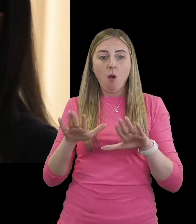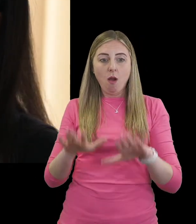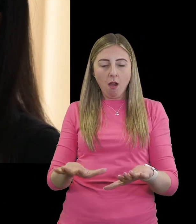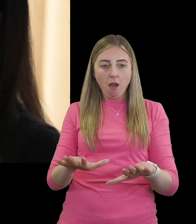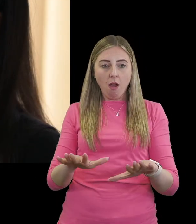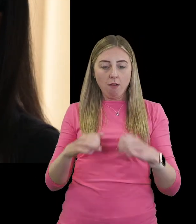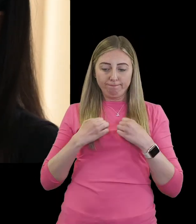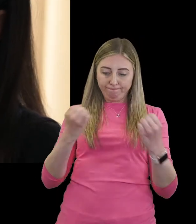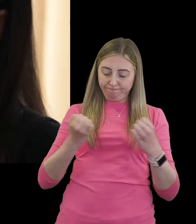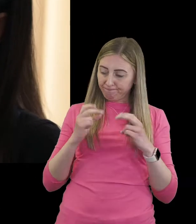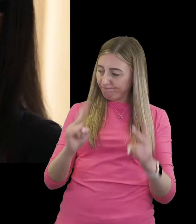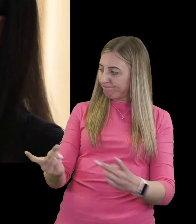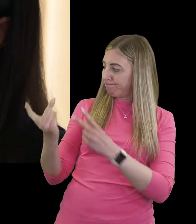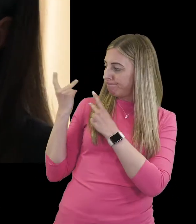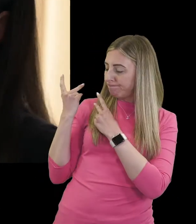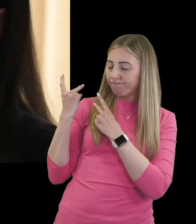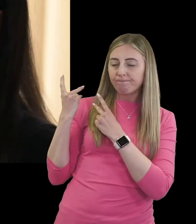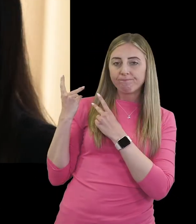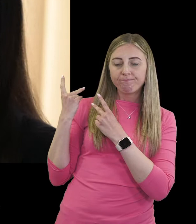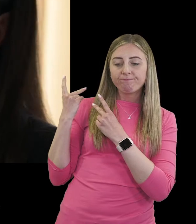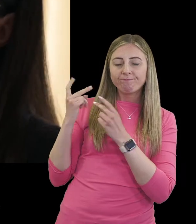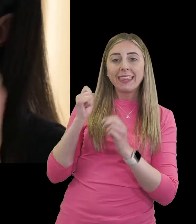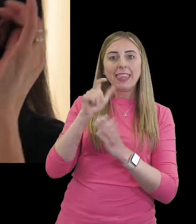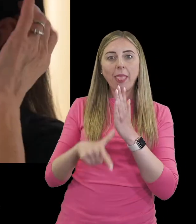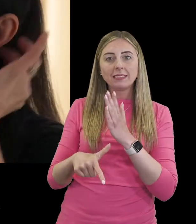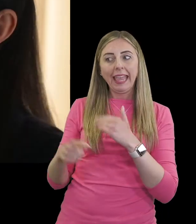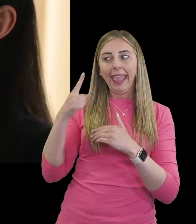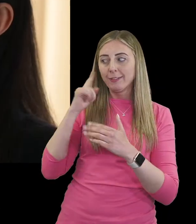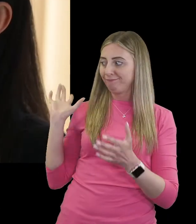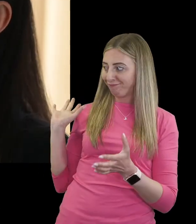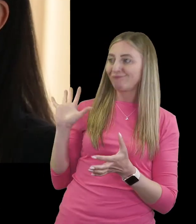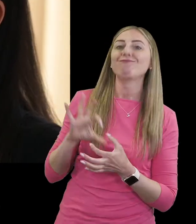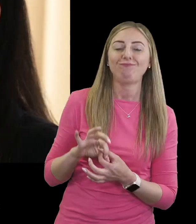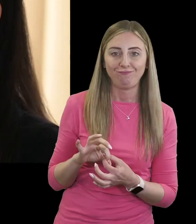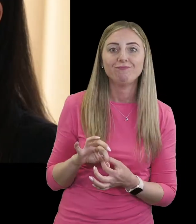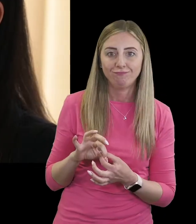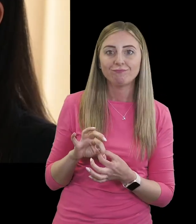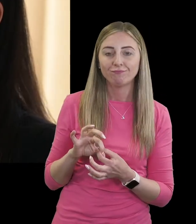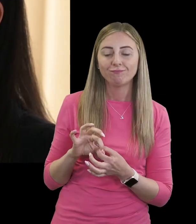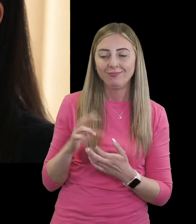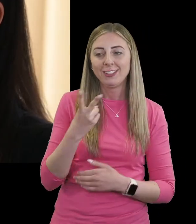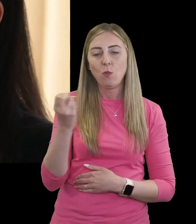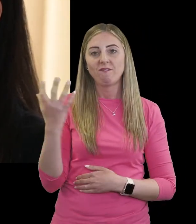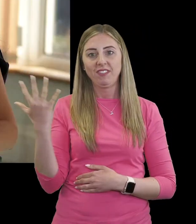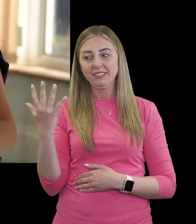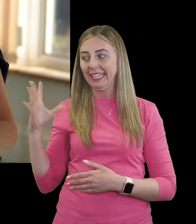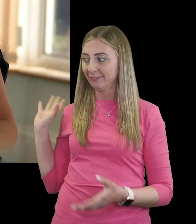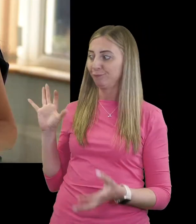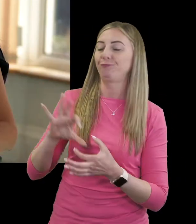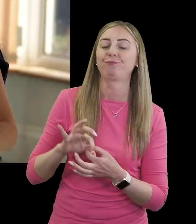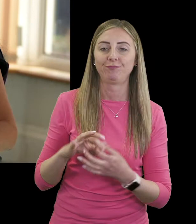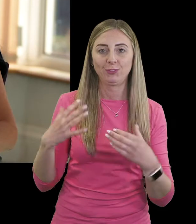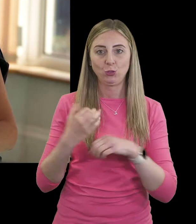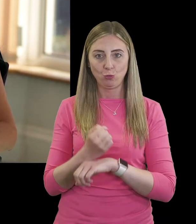about my disability, I think I link it to some of that prolonged stress period during 2015. And it